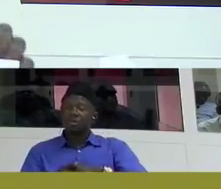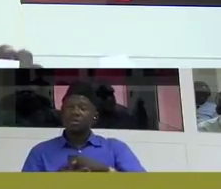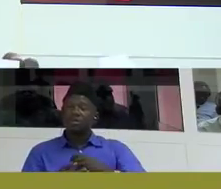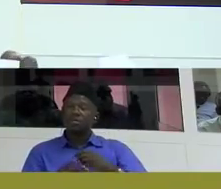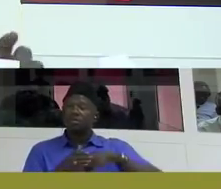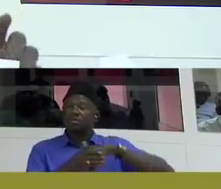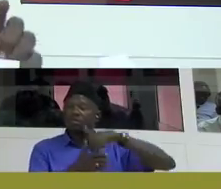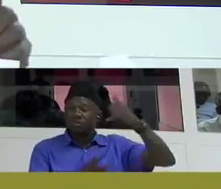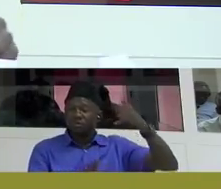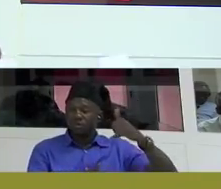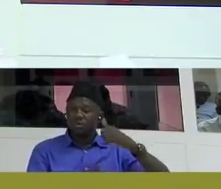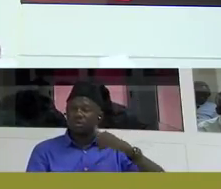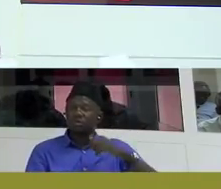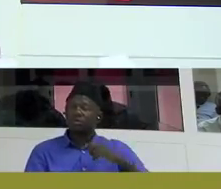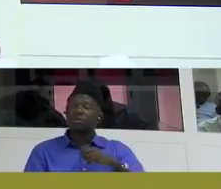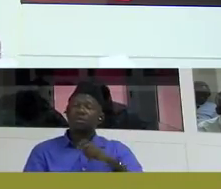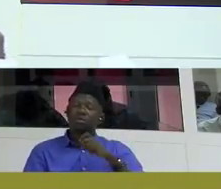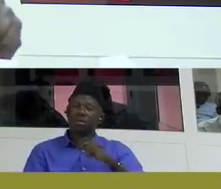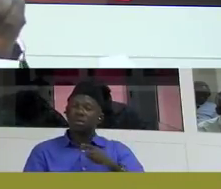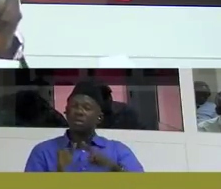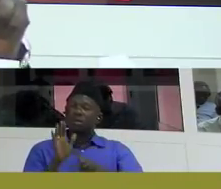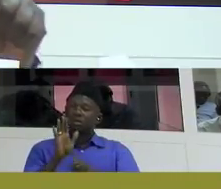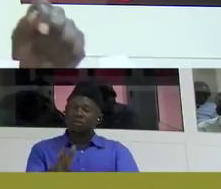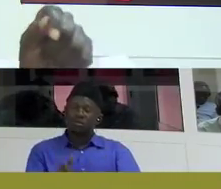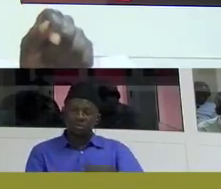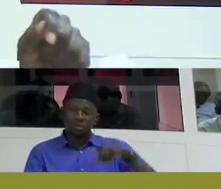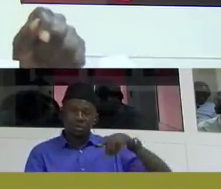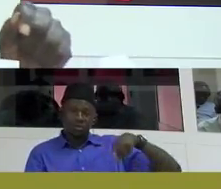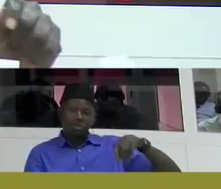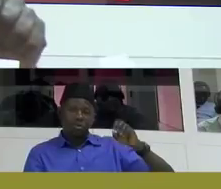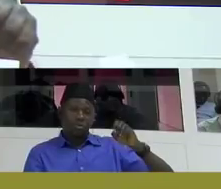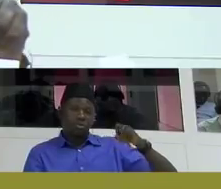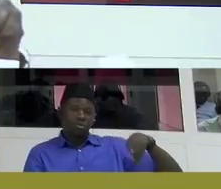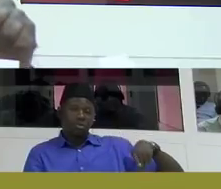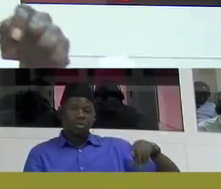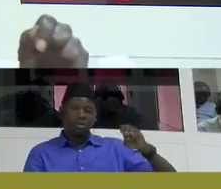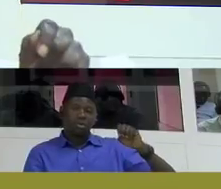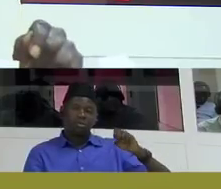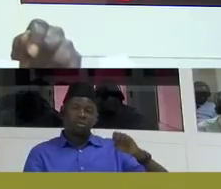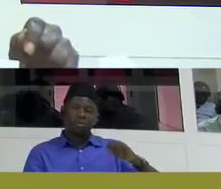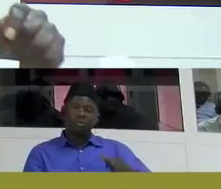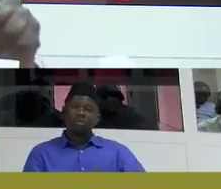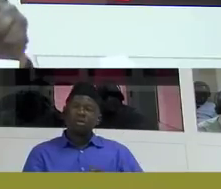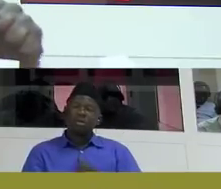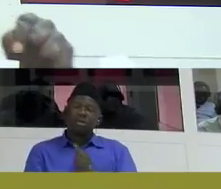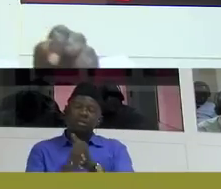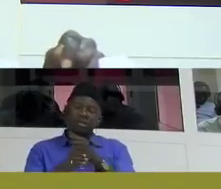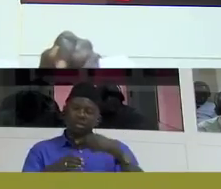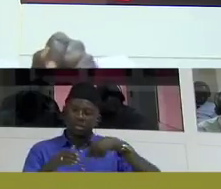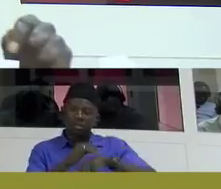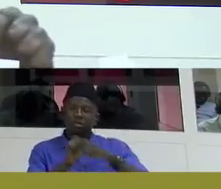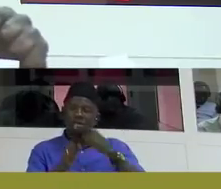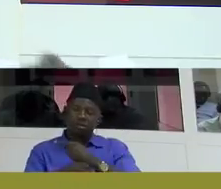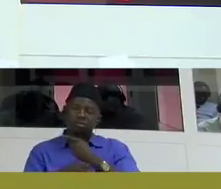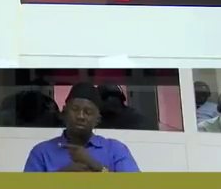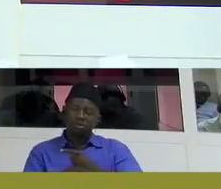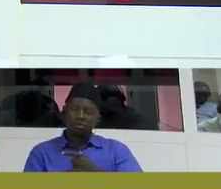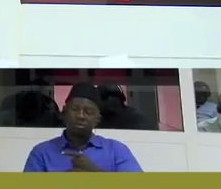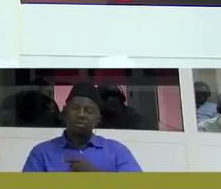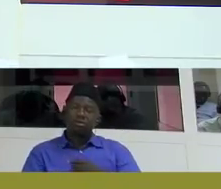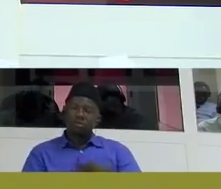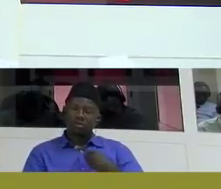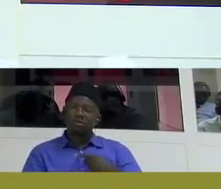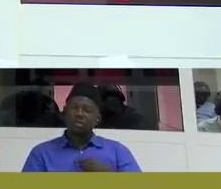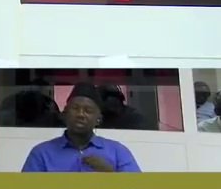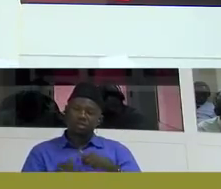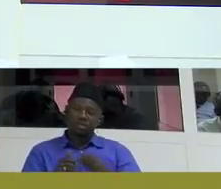the Pope's emissary in the Gambia, who was representing Vatican City, which is a sovereign state for the West